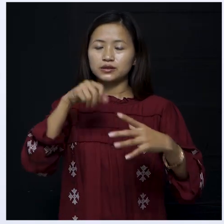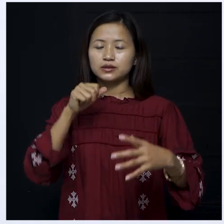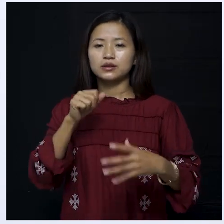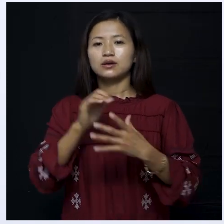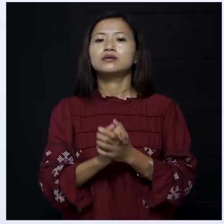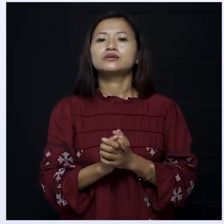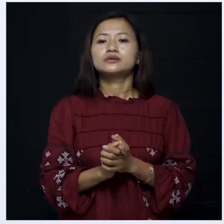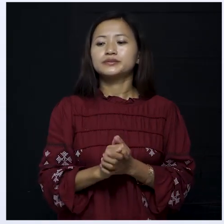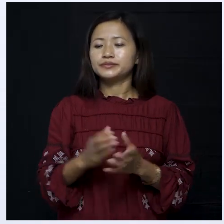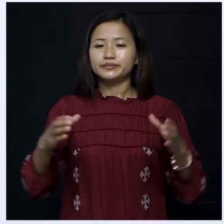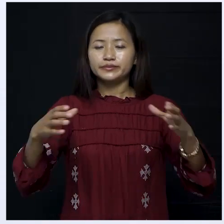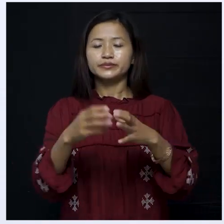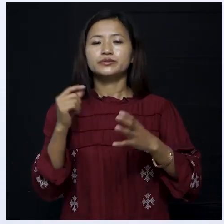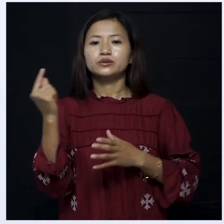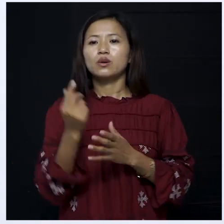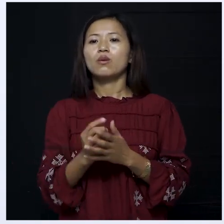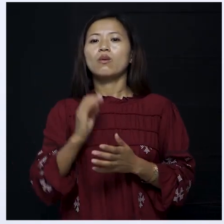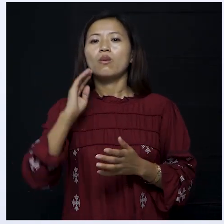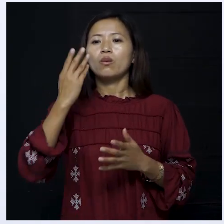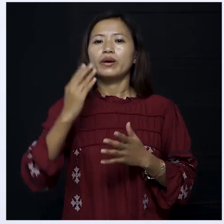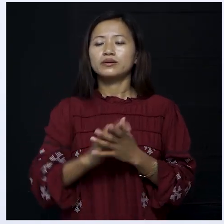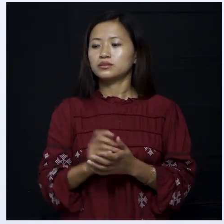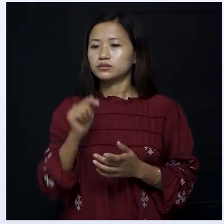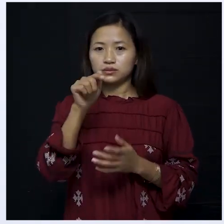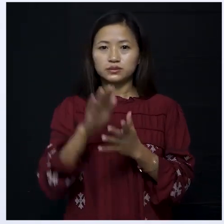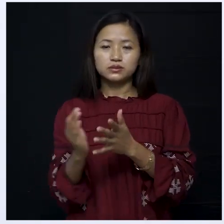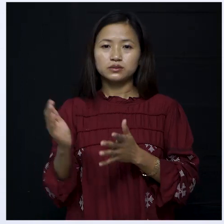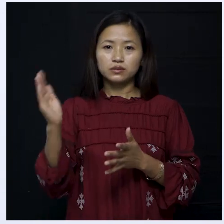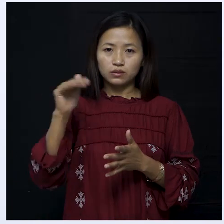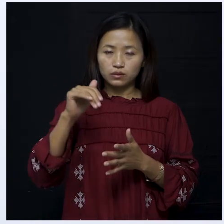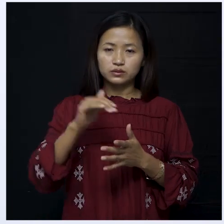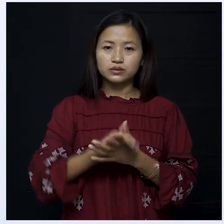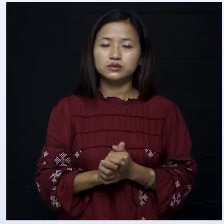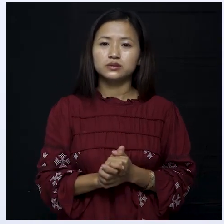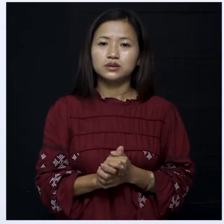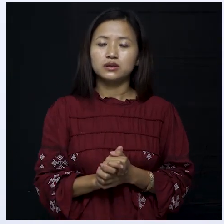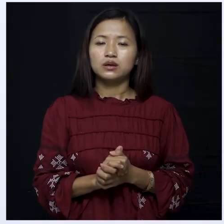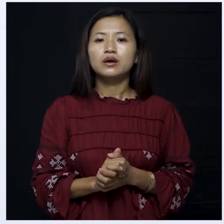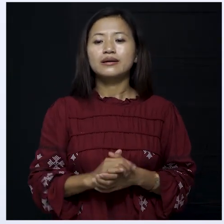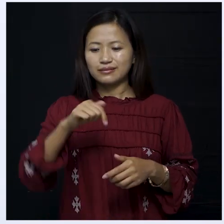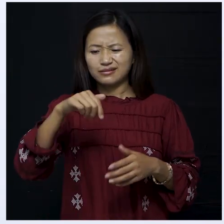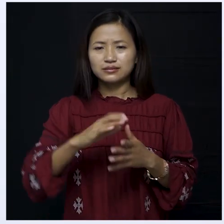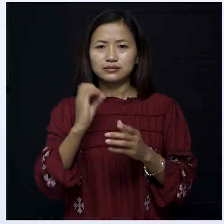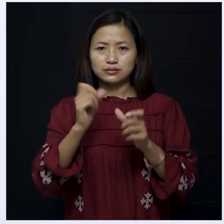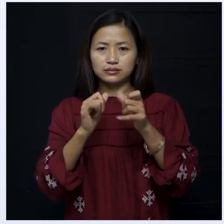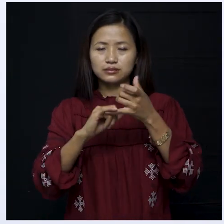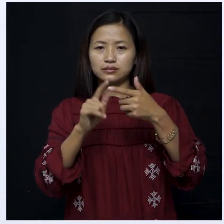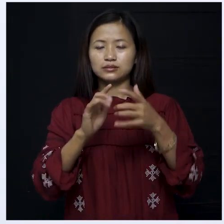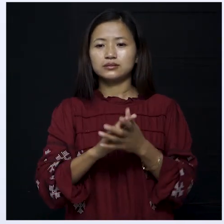trash when you called. Let's put it in that way. Now, in this case here,